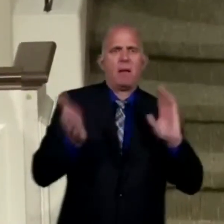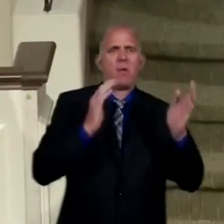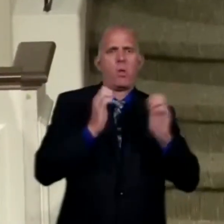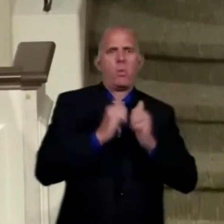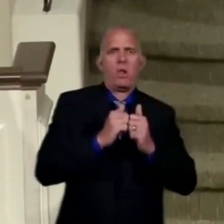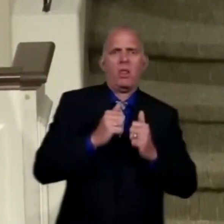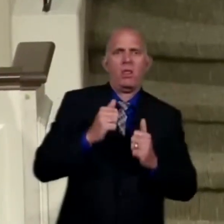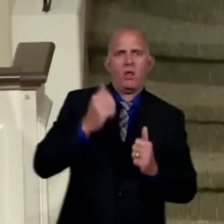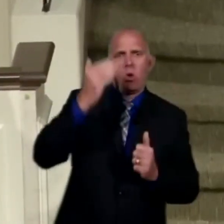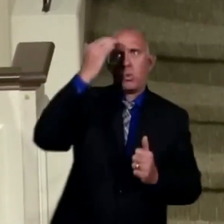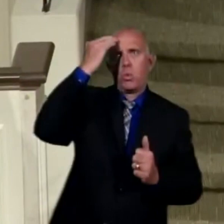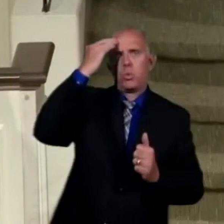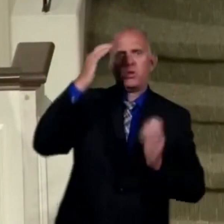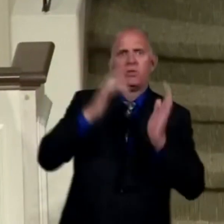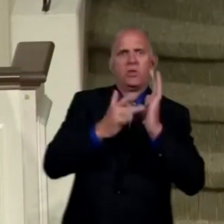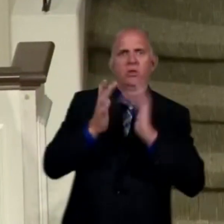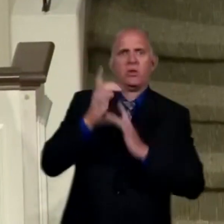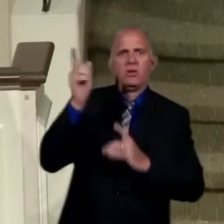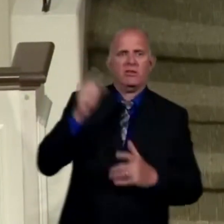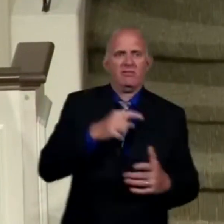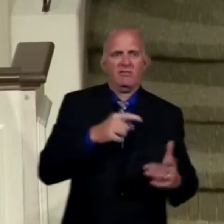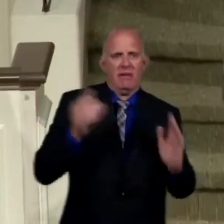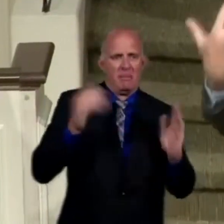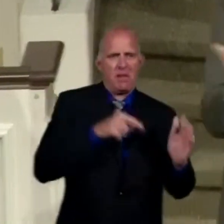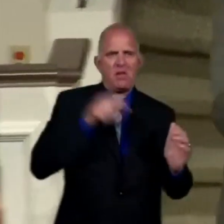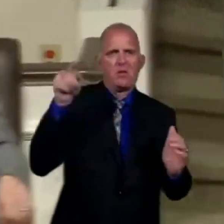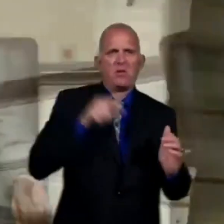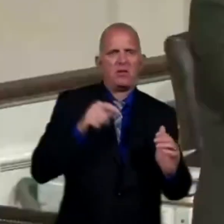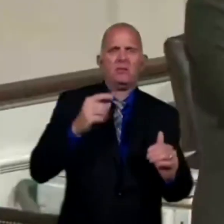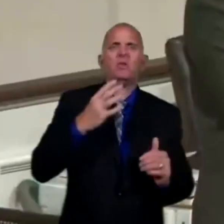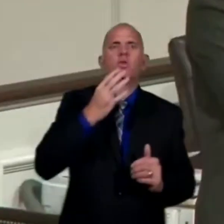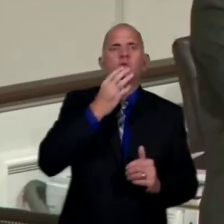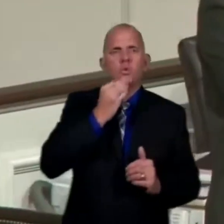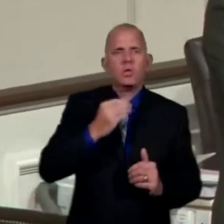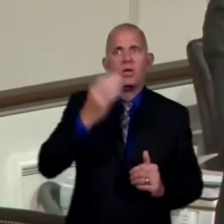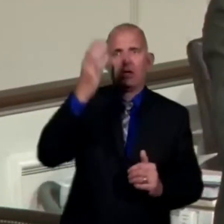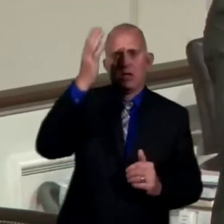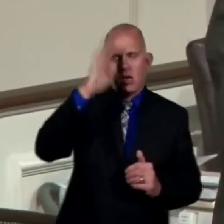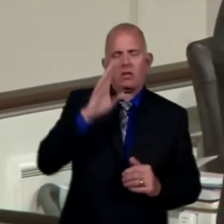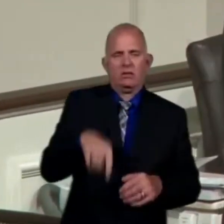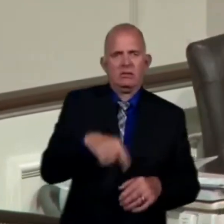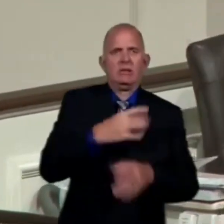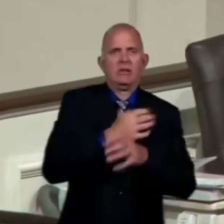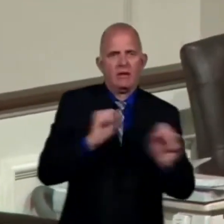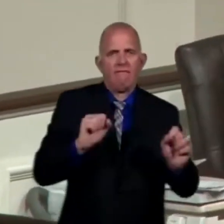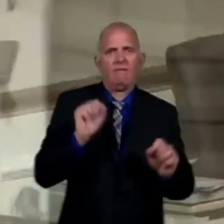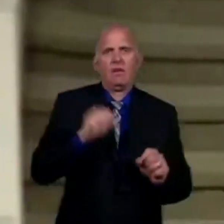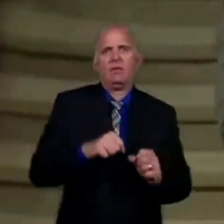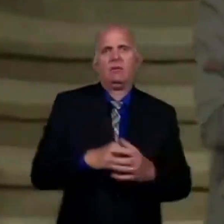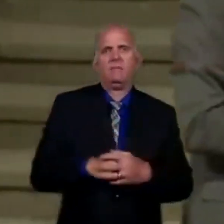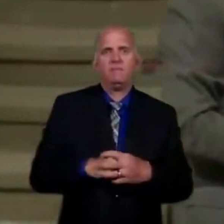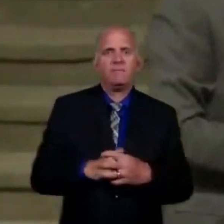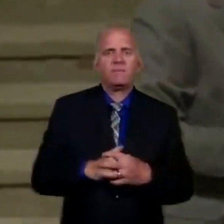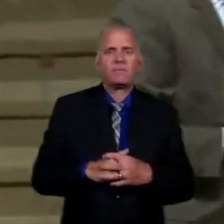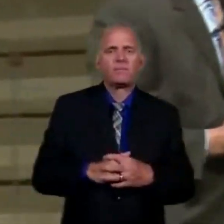Jesus. And he was a Jew that God converted and brought to the Lord.